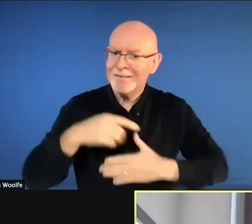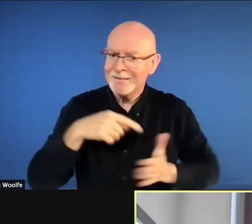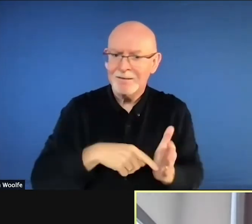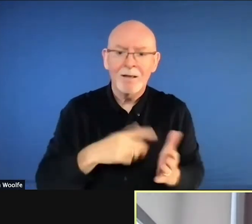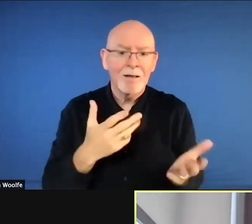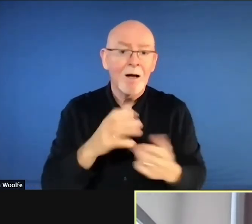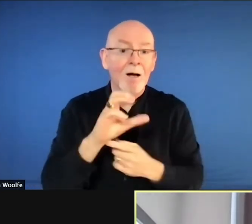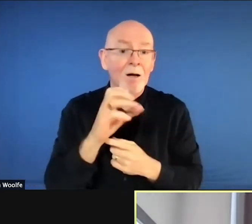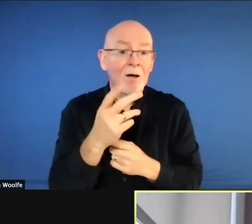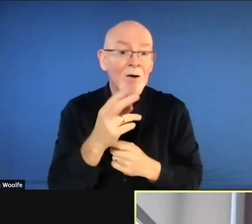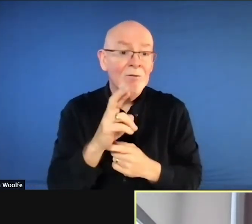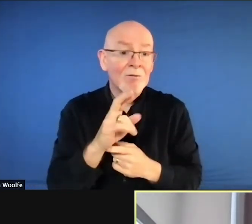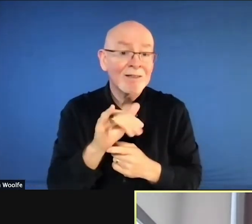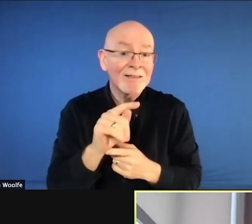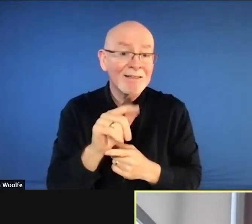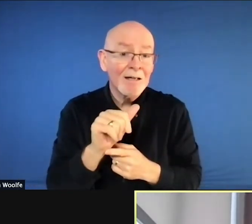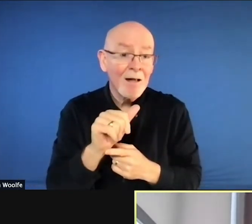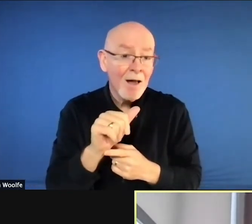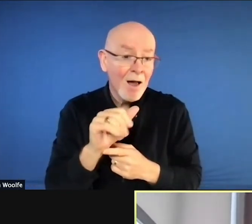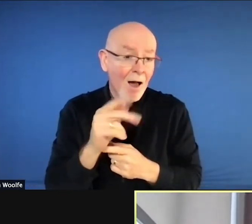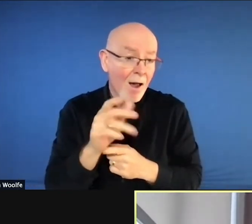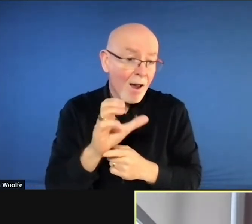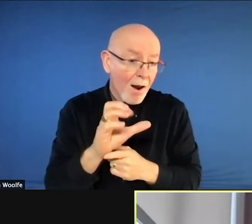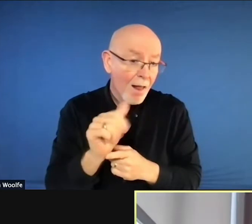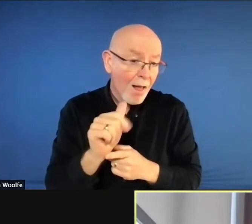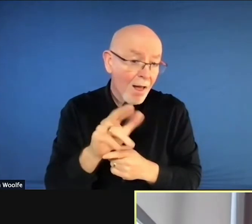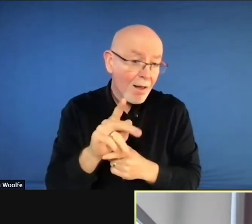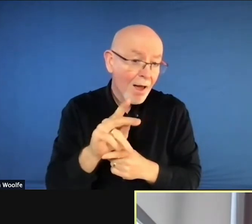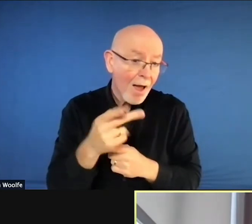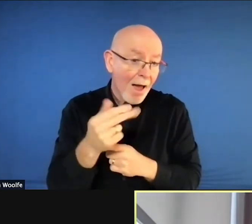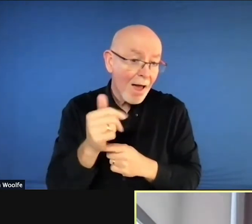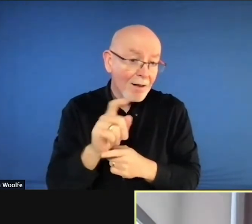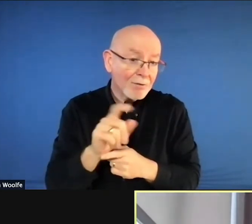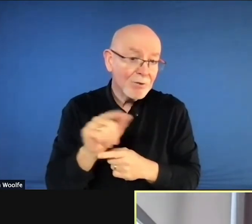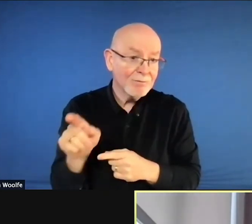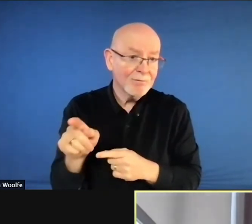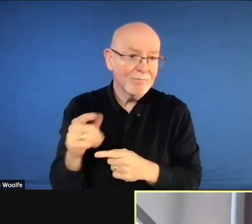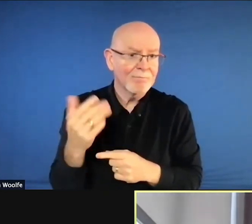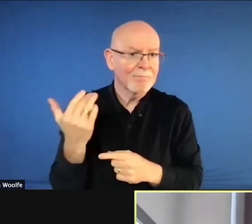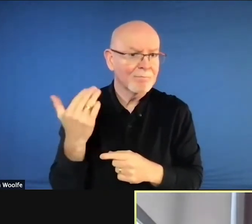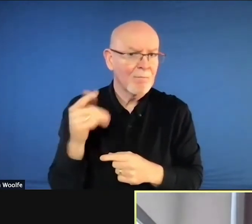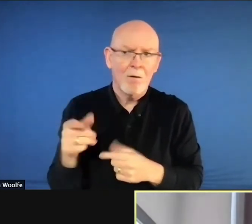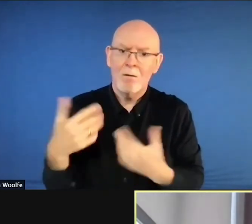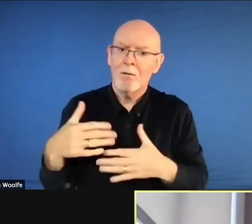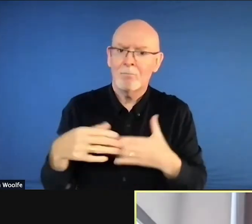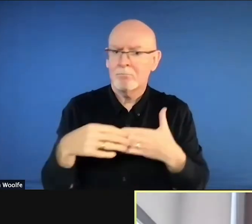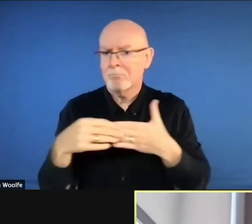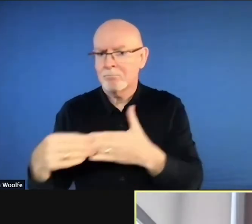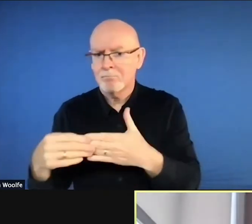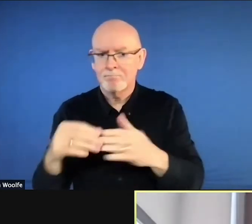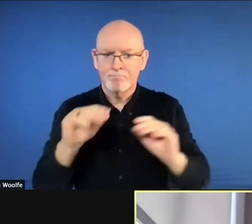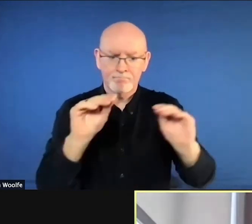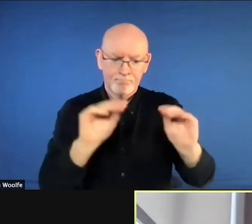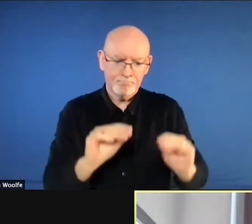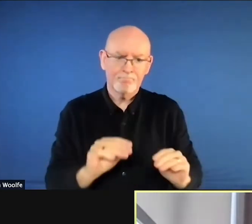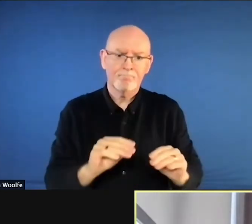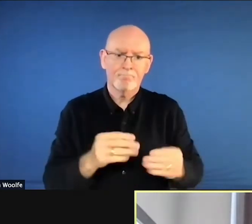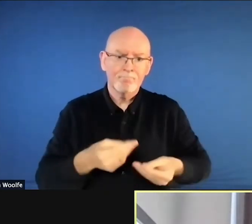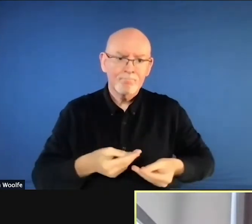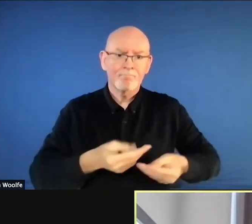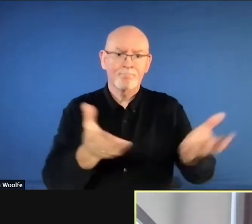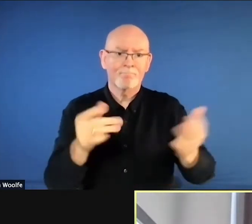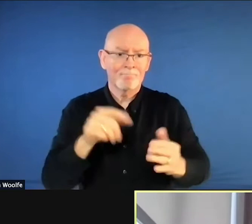has also been cited in academic and government work. I am myself conducting fieldwork in Canada with vulnerable